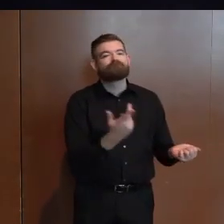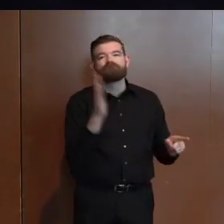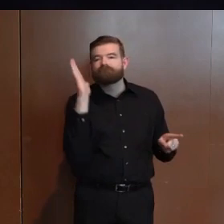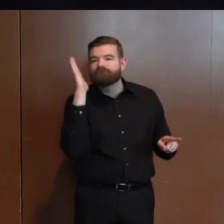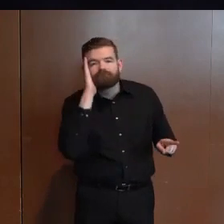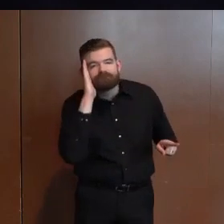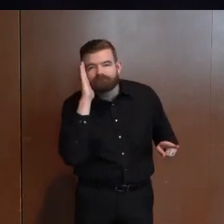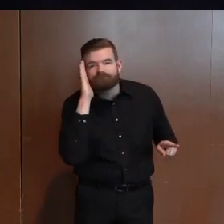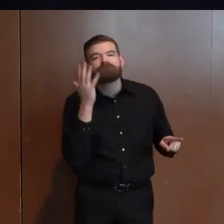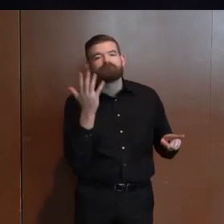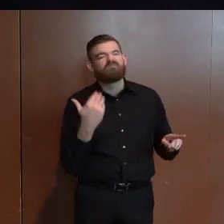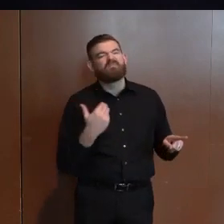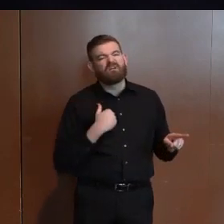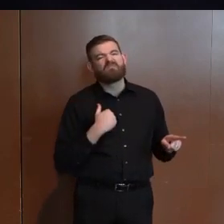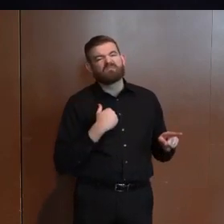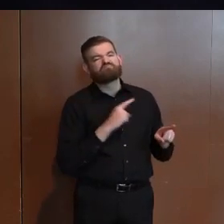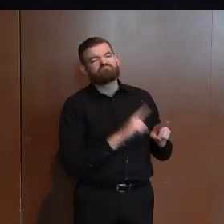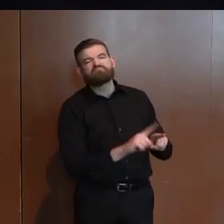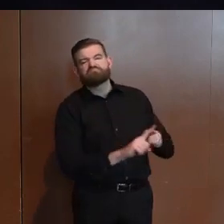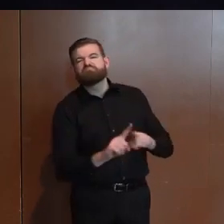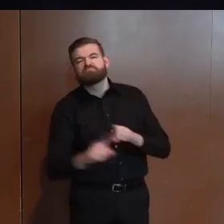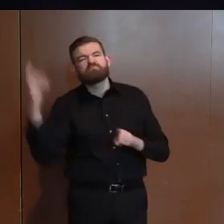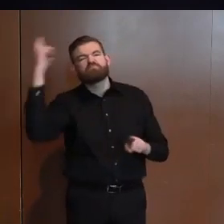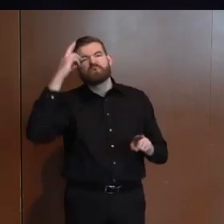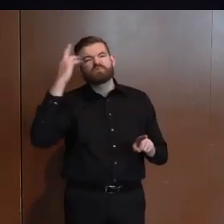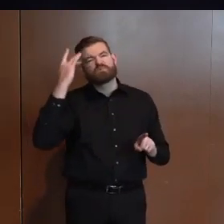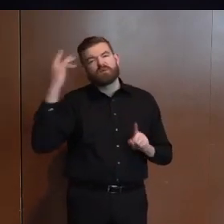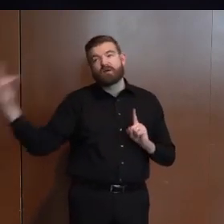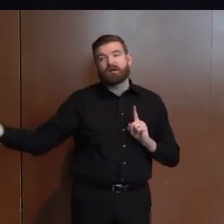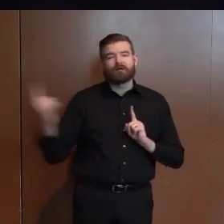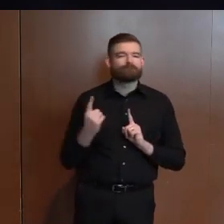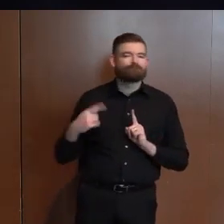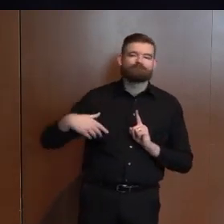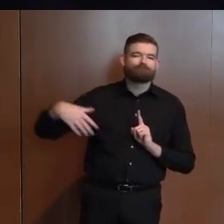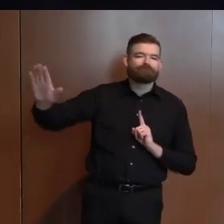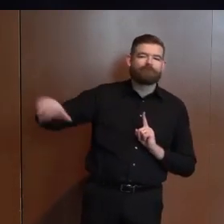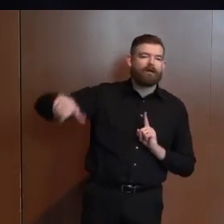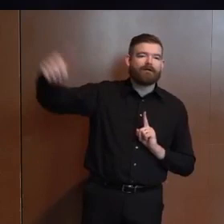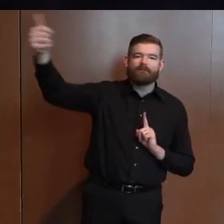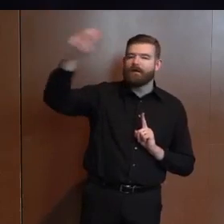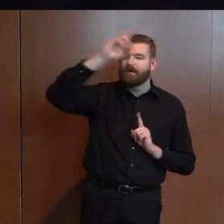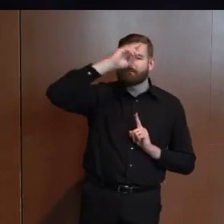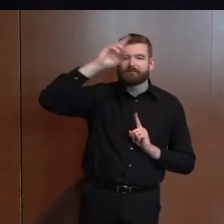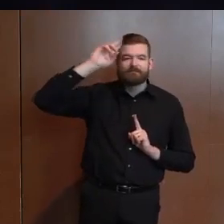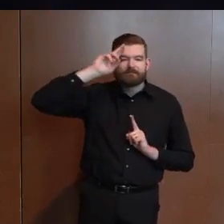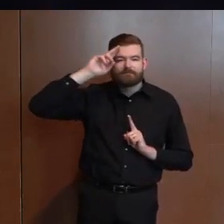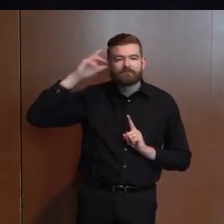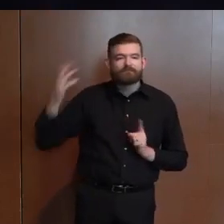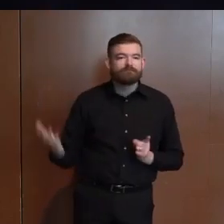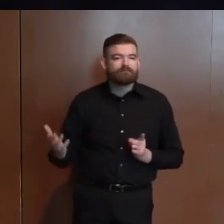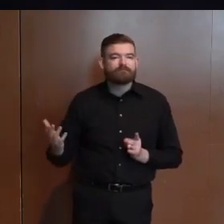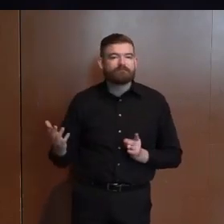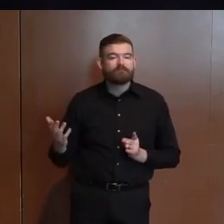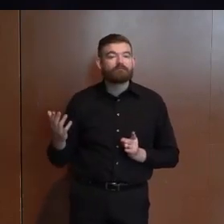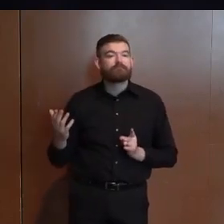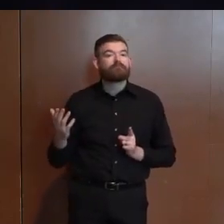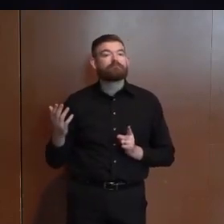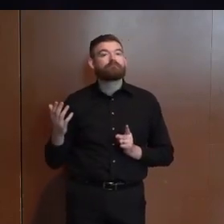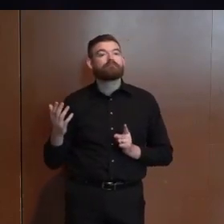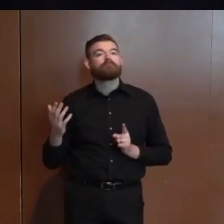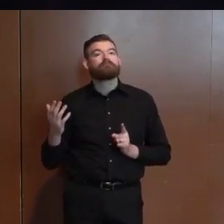your emergency room gets crowded. And it takes you 3 to 4 hours to make sure that you place those patients appropriately in the